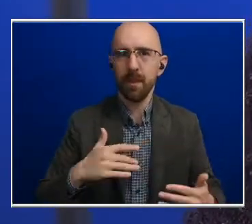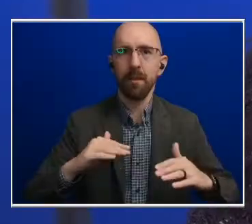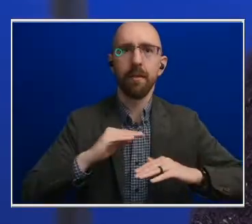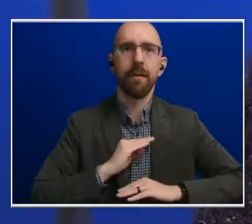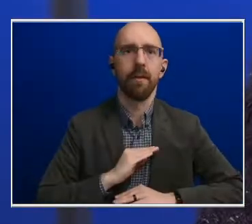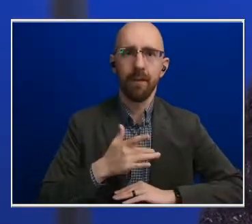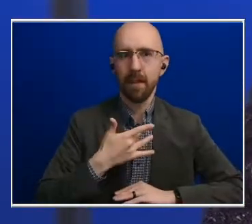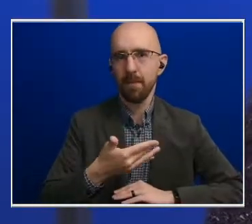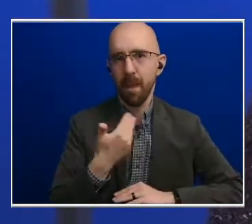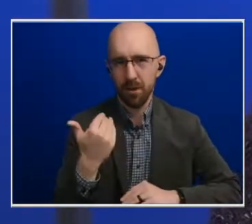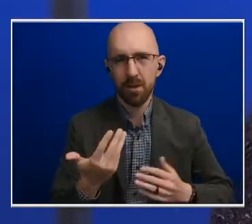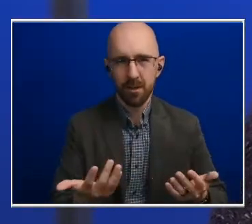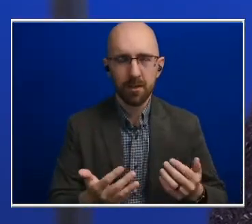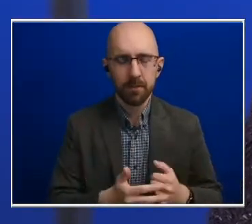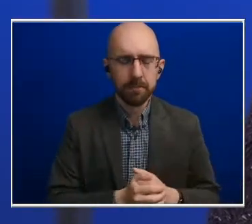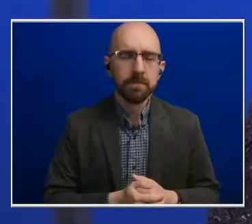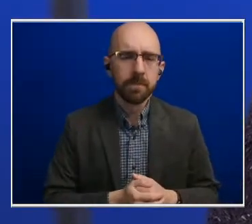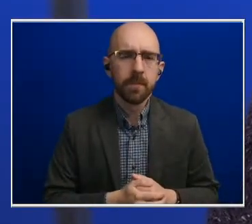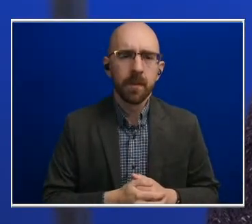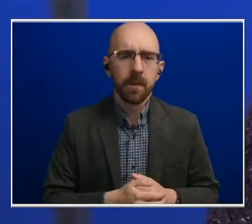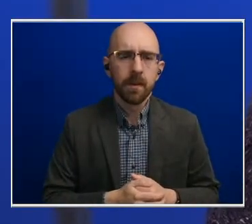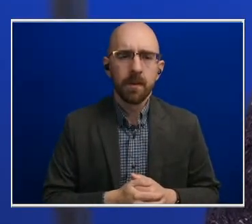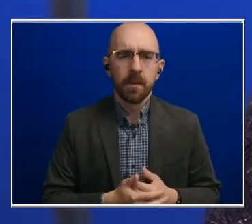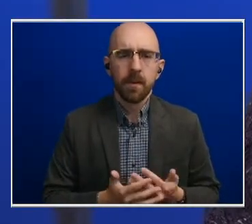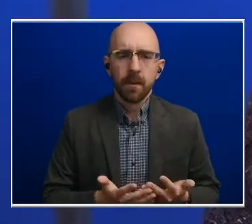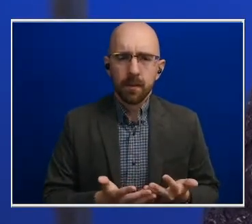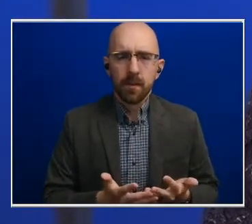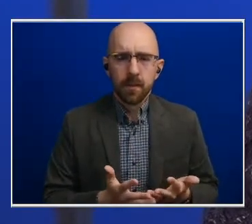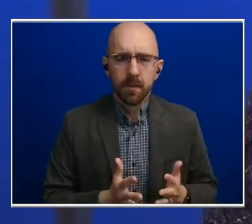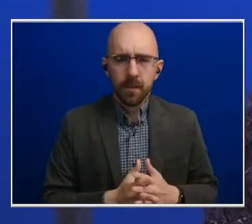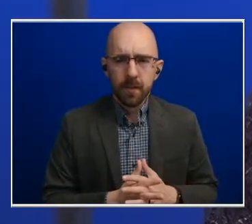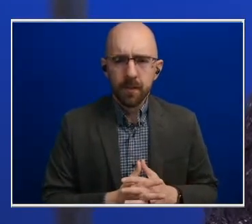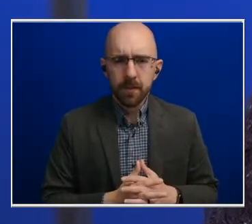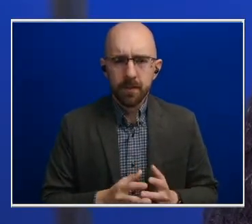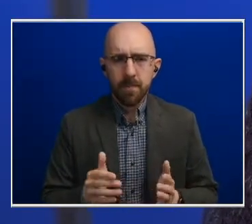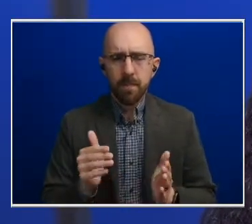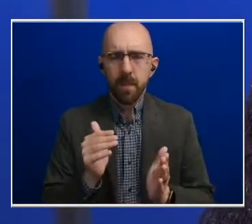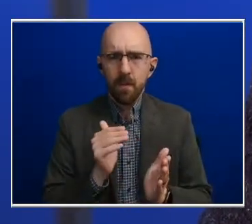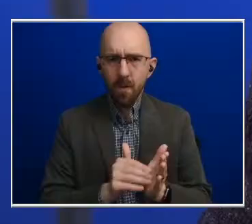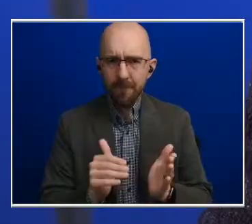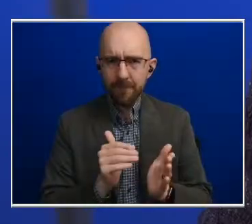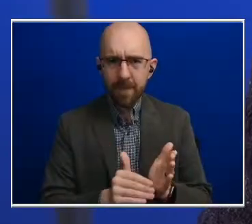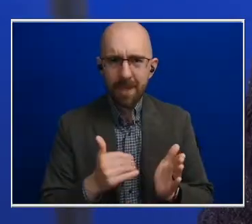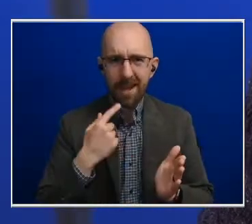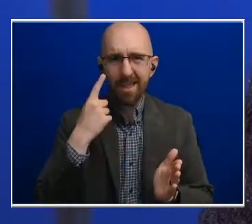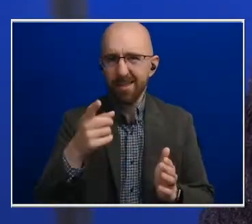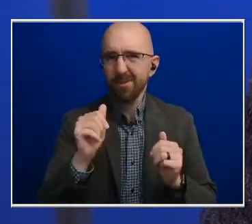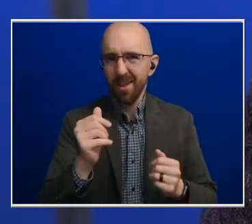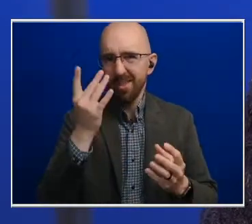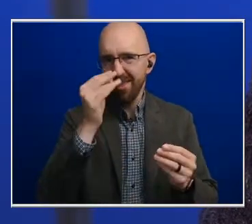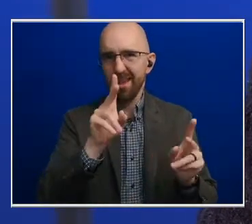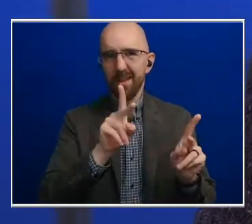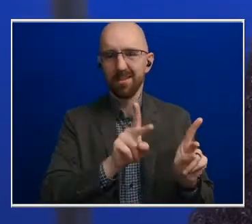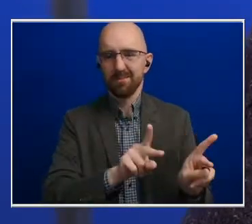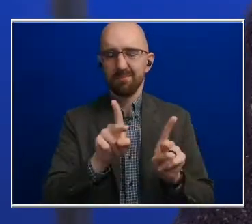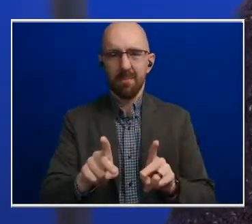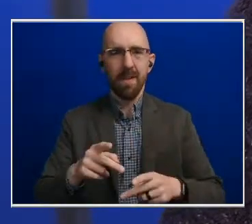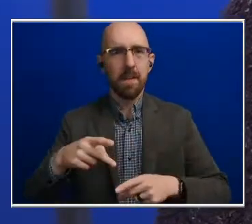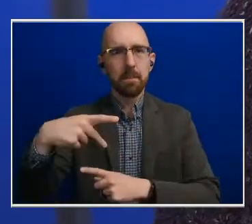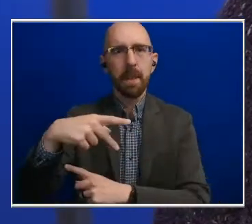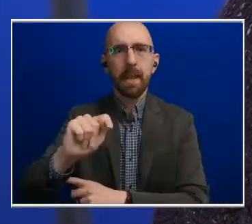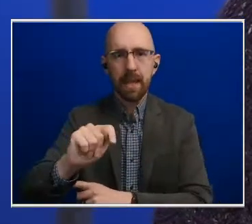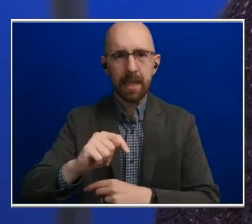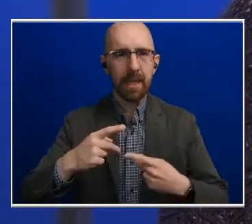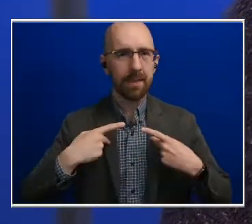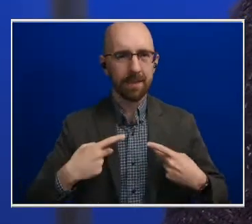And it's often, I think you can think about it like physical therapy versus a